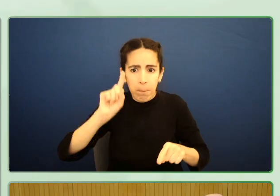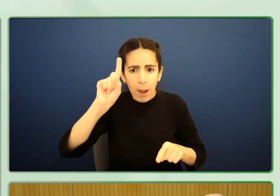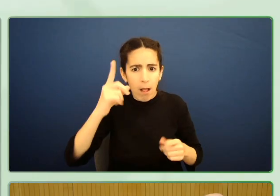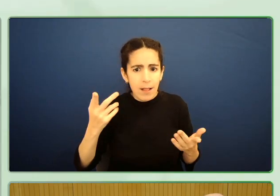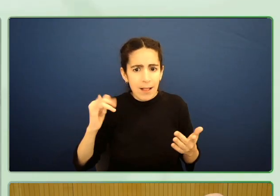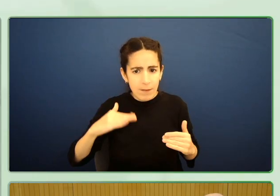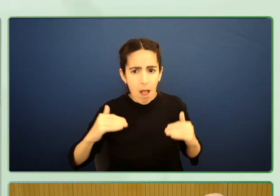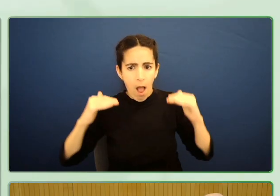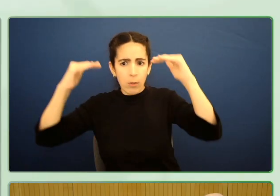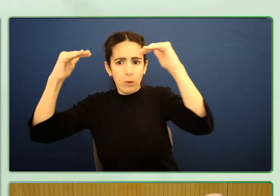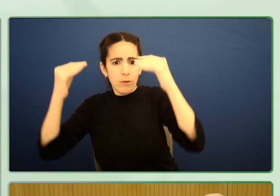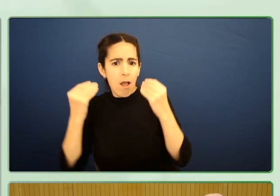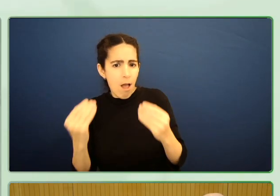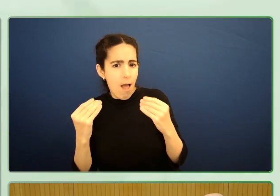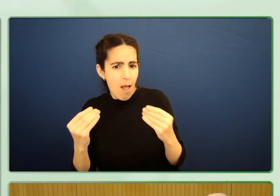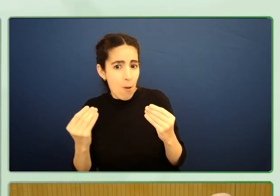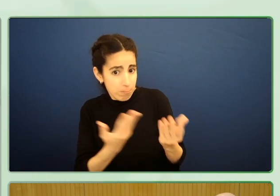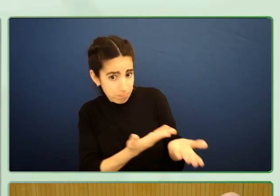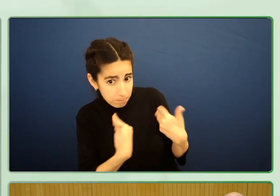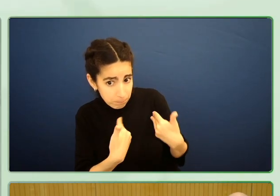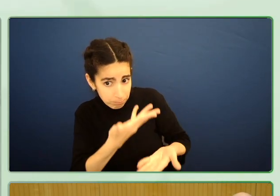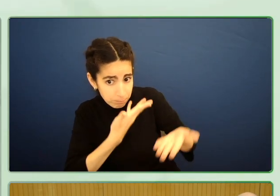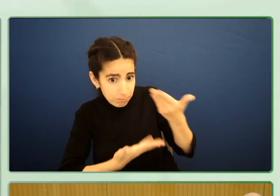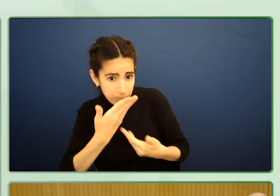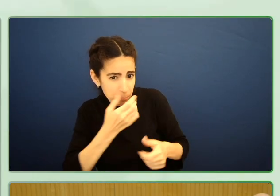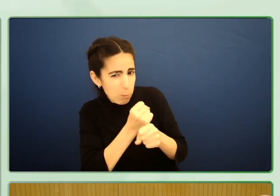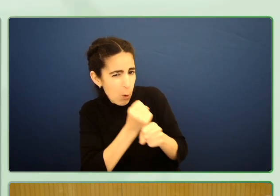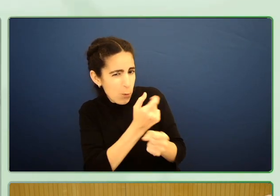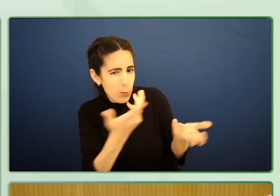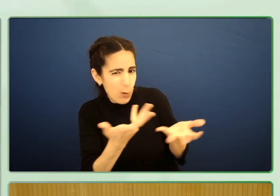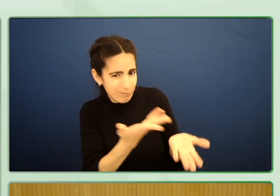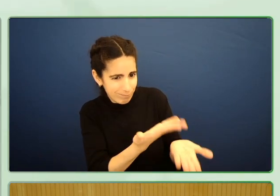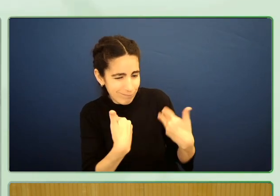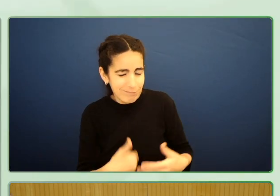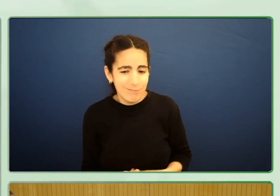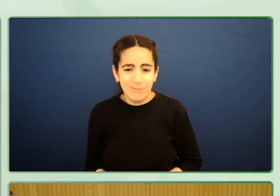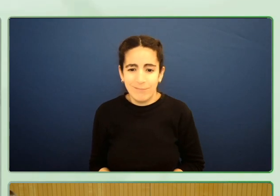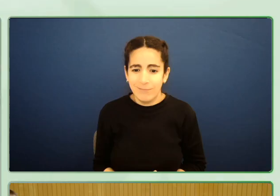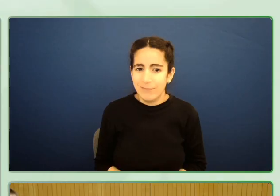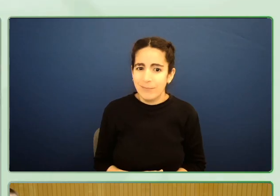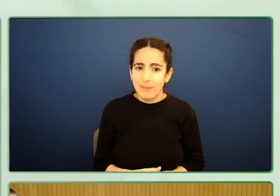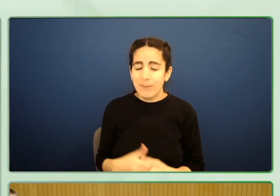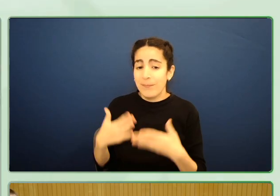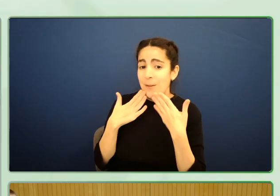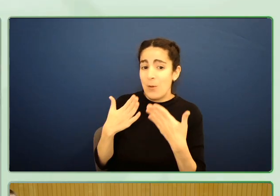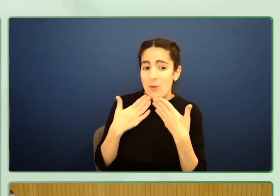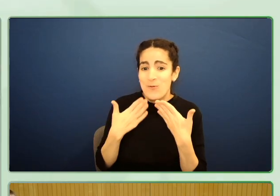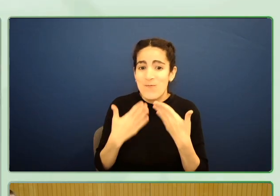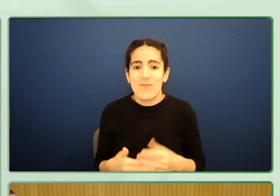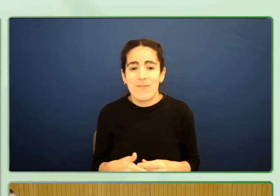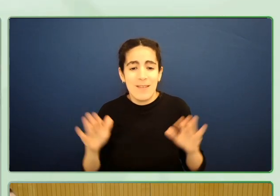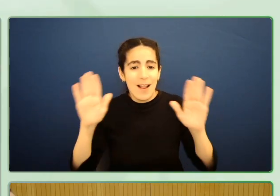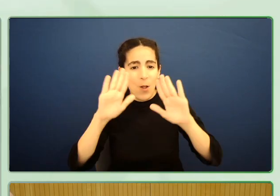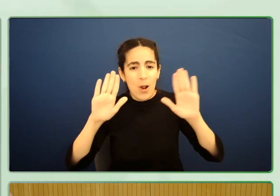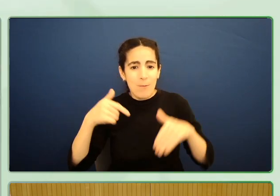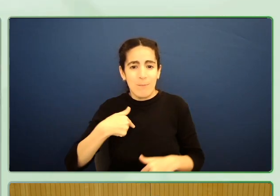with something you've been working on in that space. Thank you. Hi everyone, I'm Melissa, I'm from Chile,